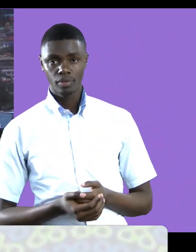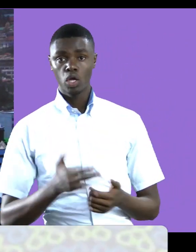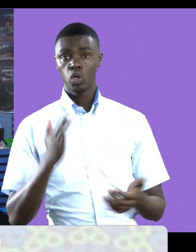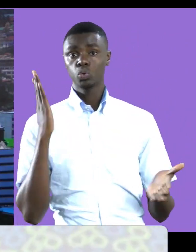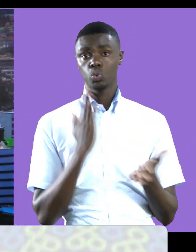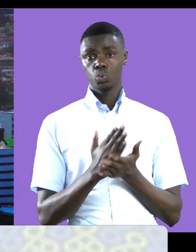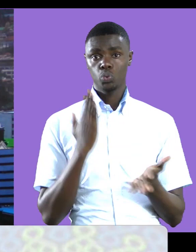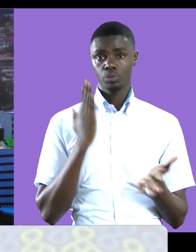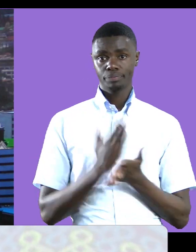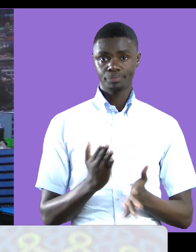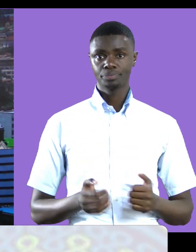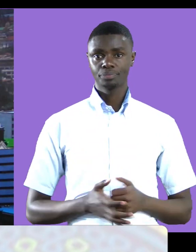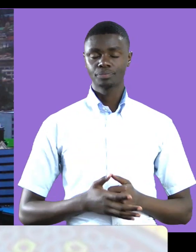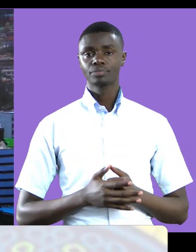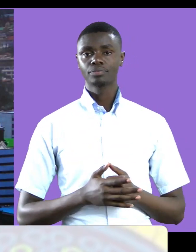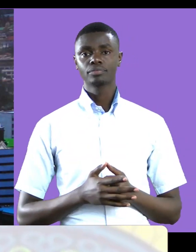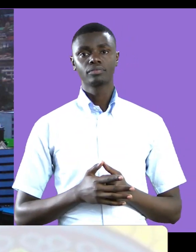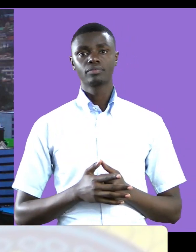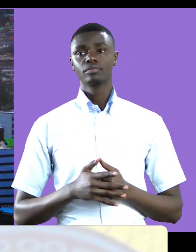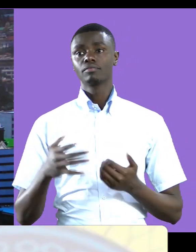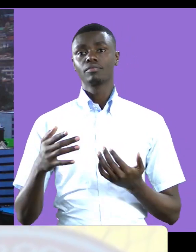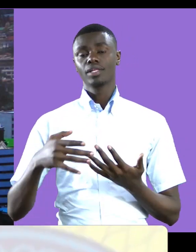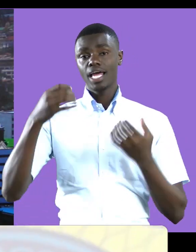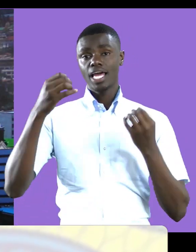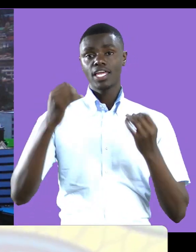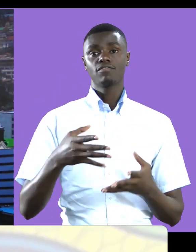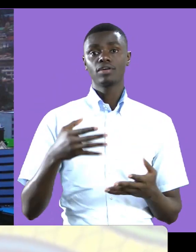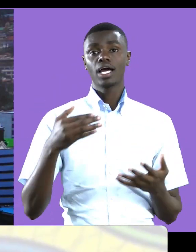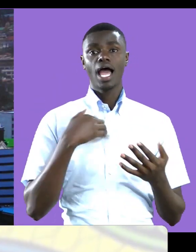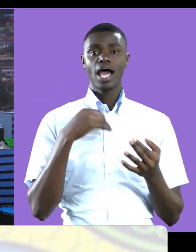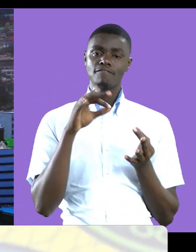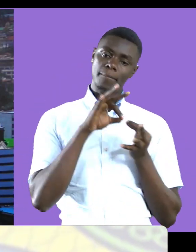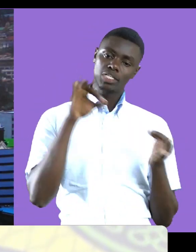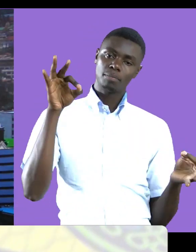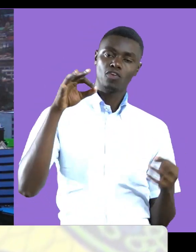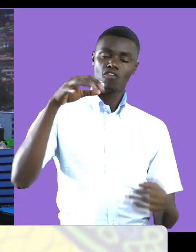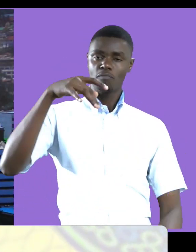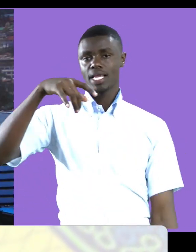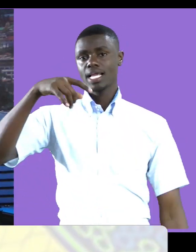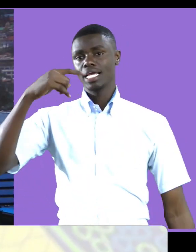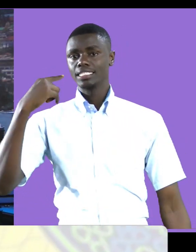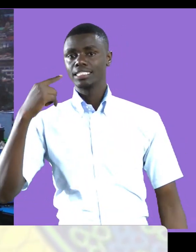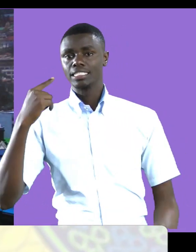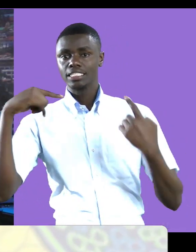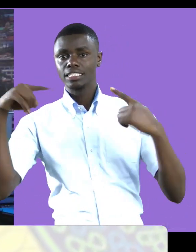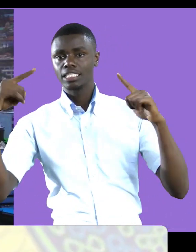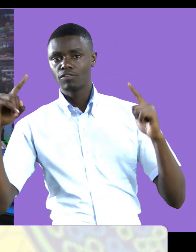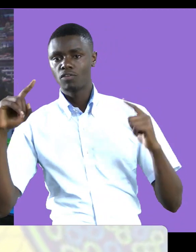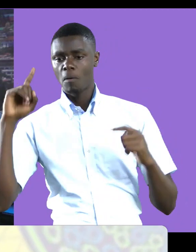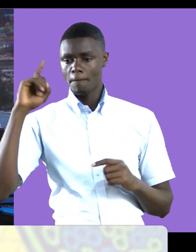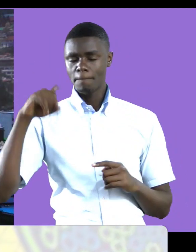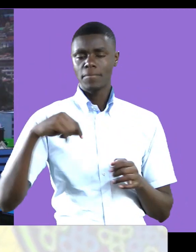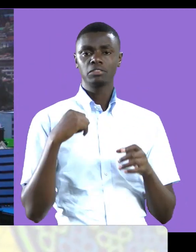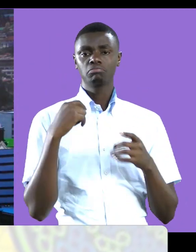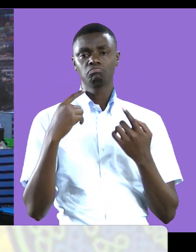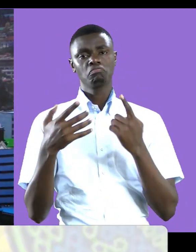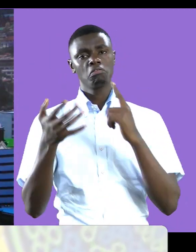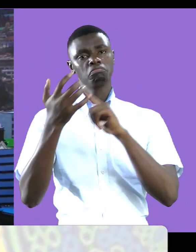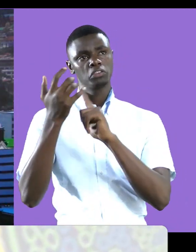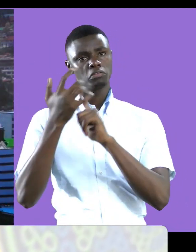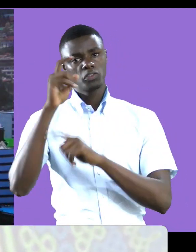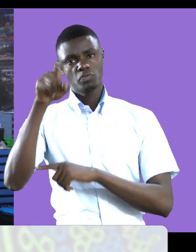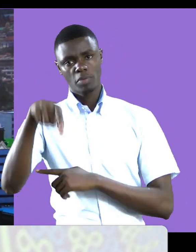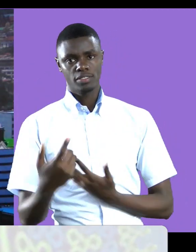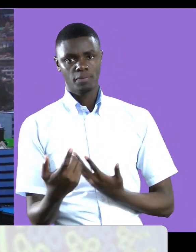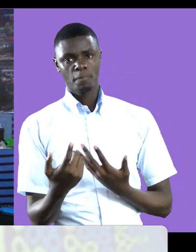unajua, kila mtu ana degree ya kuwa successful, ya, mtu wangu, lazima ni make it, for example, unajua,